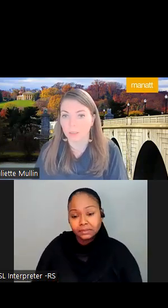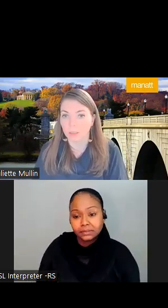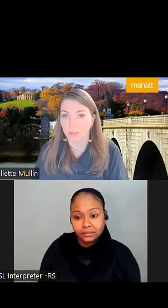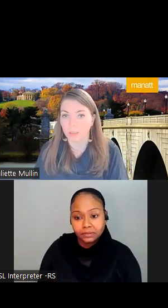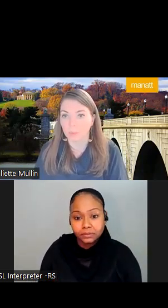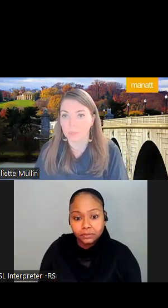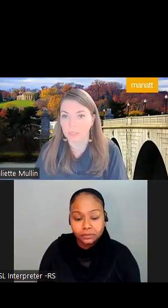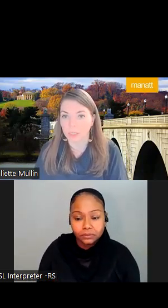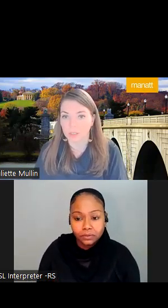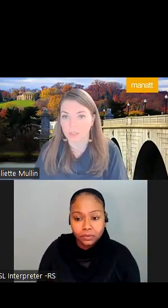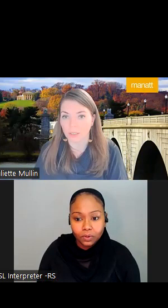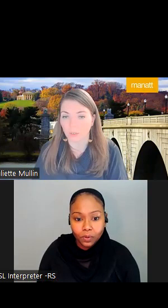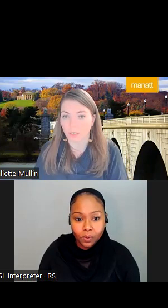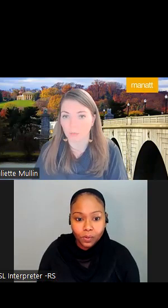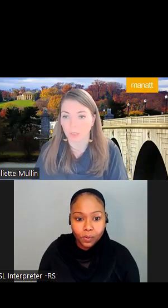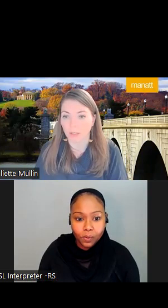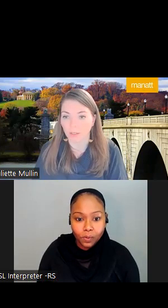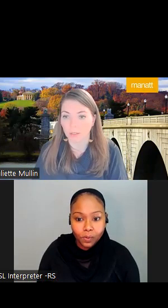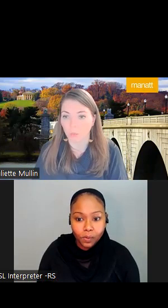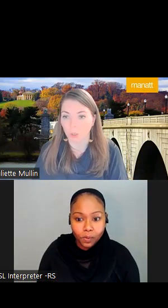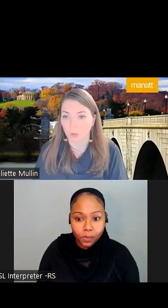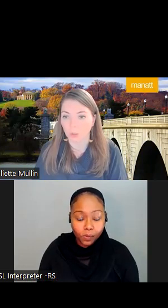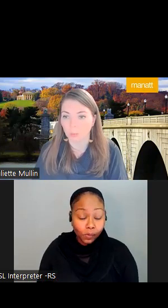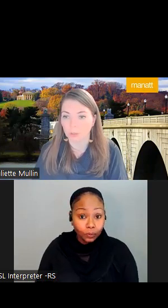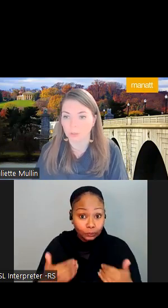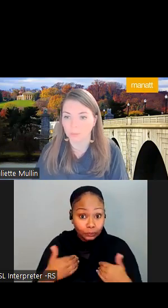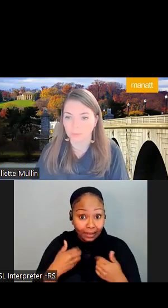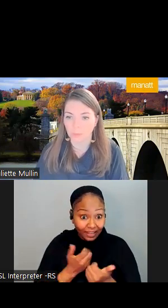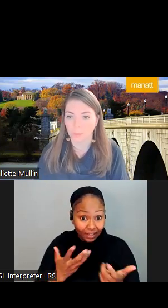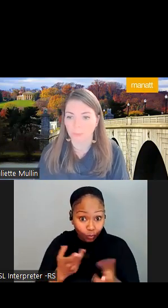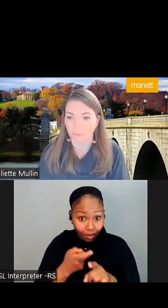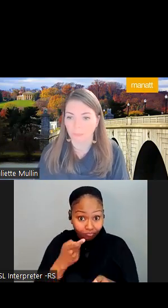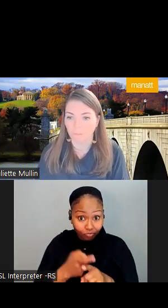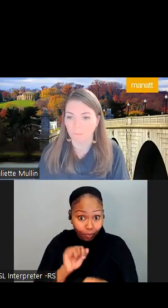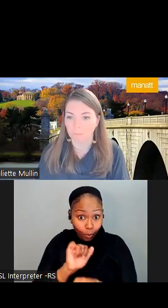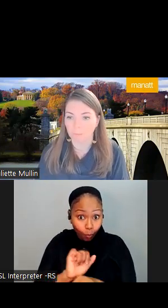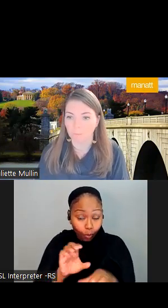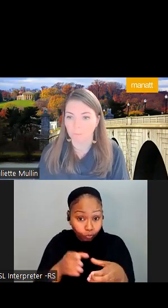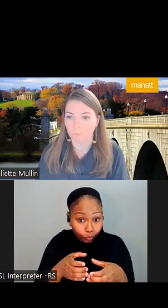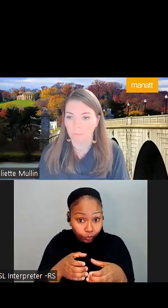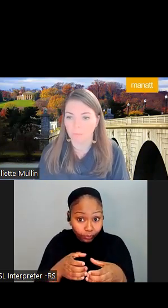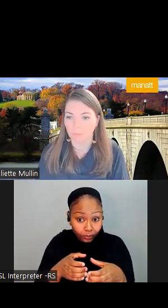We'll take another beat here to see if there's anyone else in the work group.